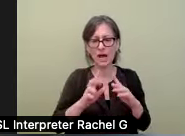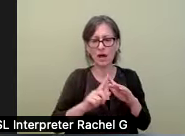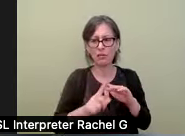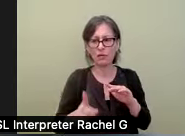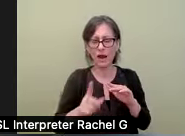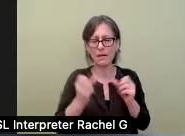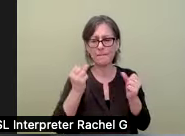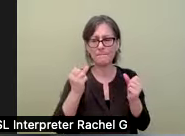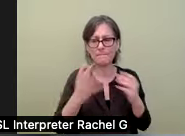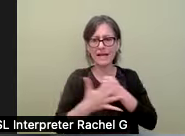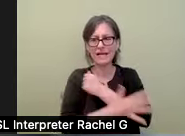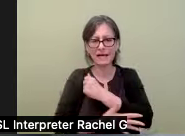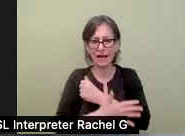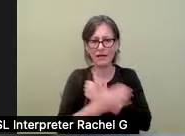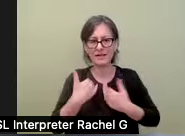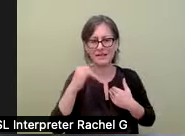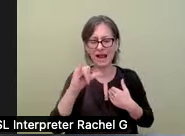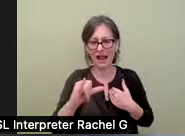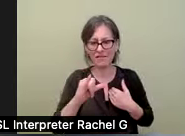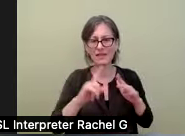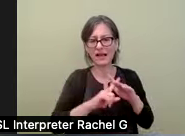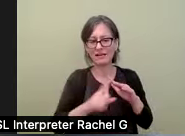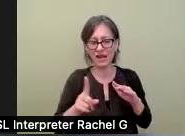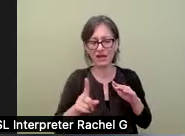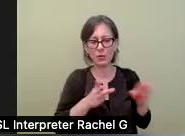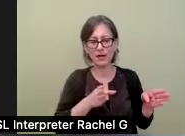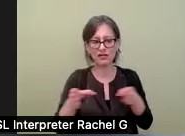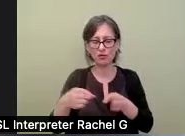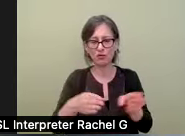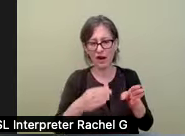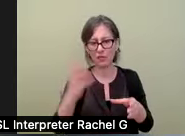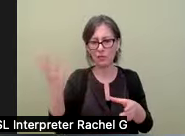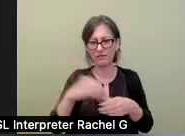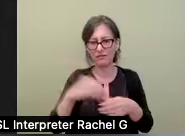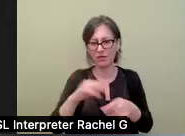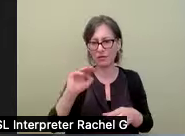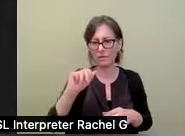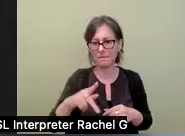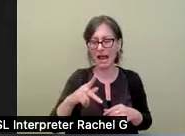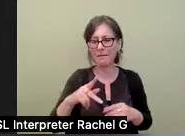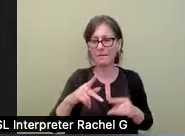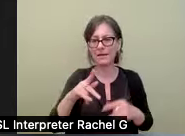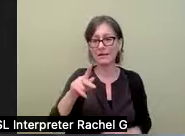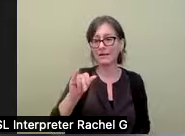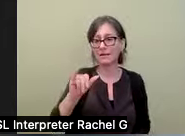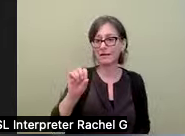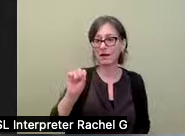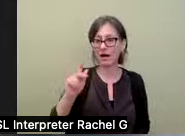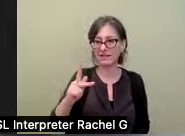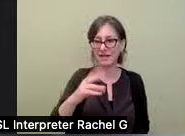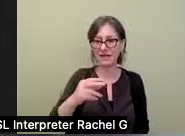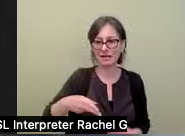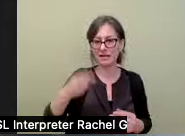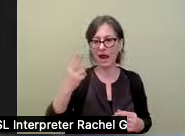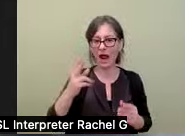counties now have these tsunami evacuation routes, which are in maps, in kiosks in really high